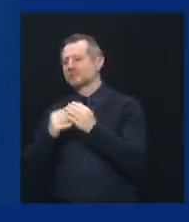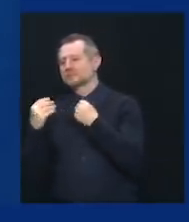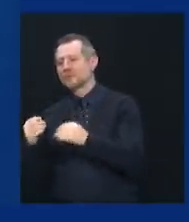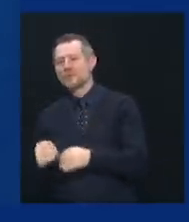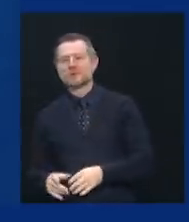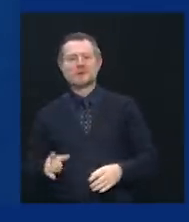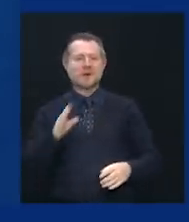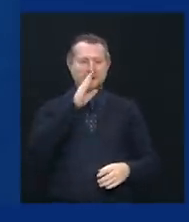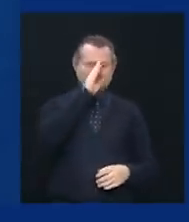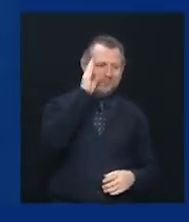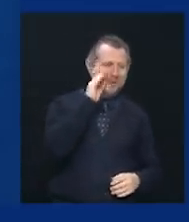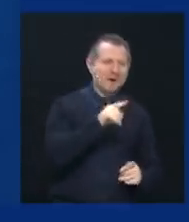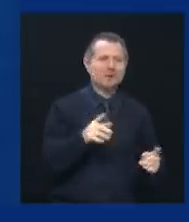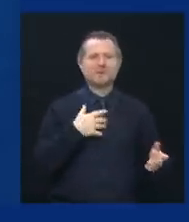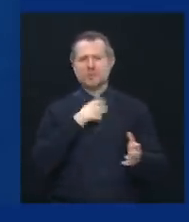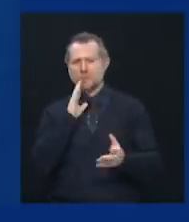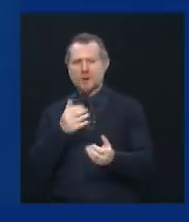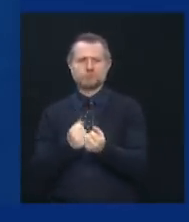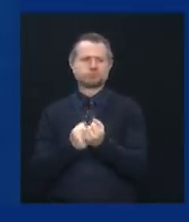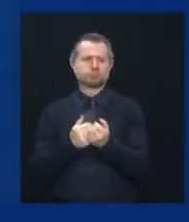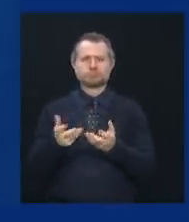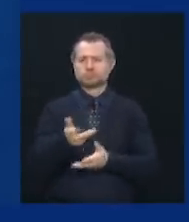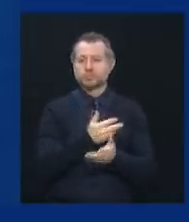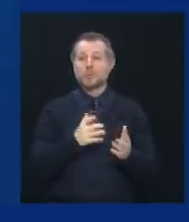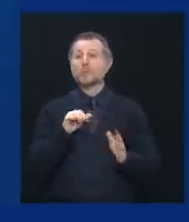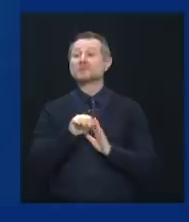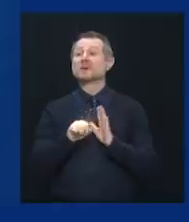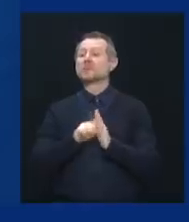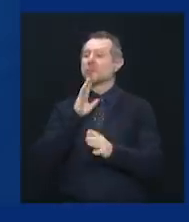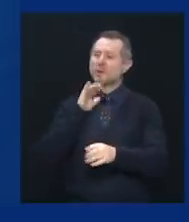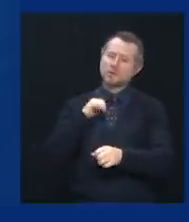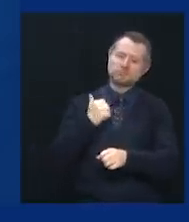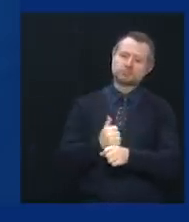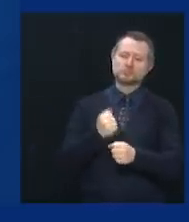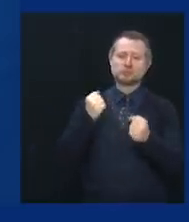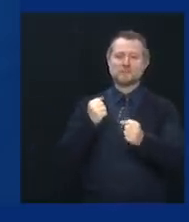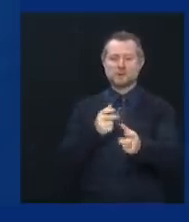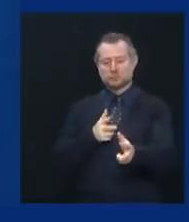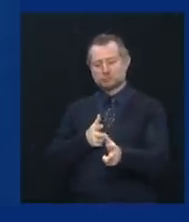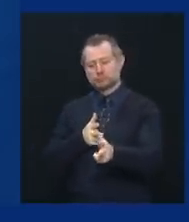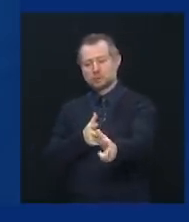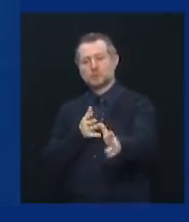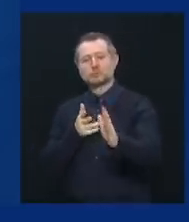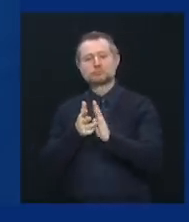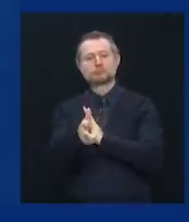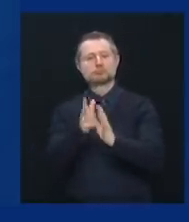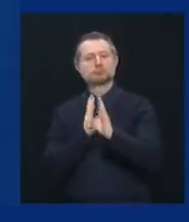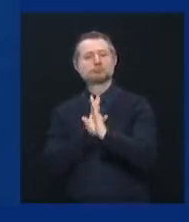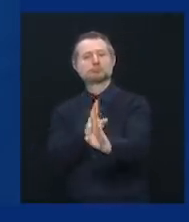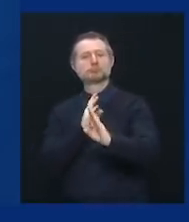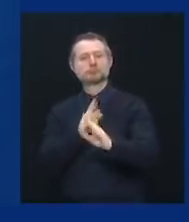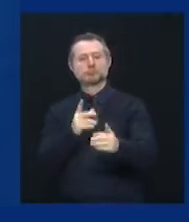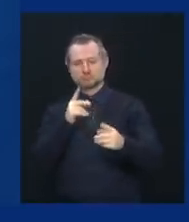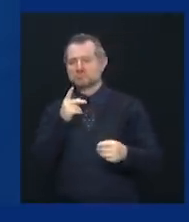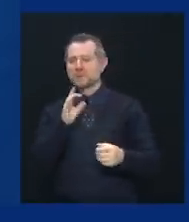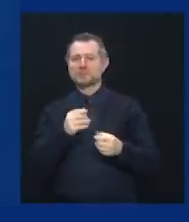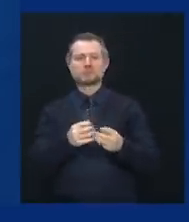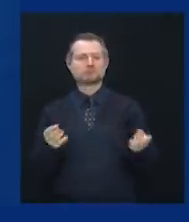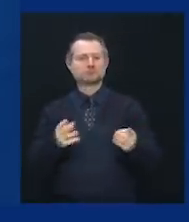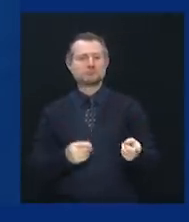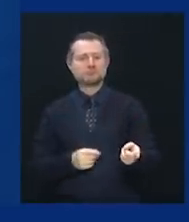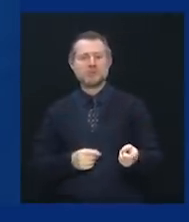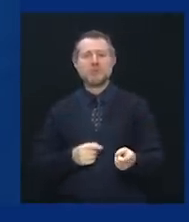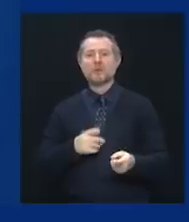hospitals. The state's going to be establishing drive-throughs for public distribution. We're going to be using